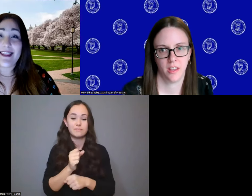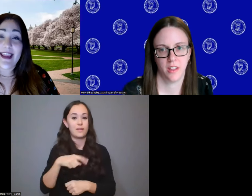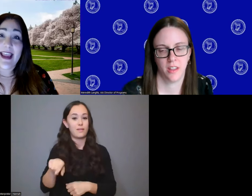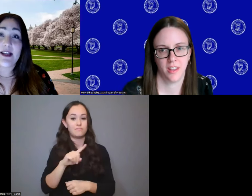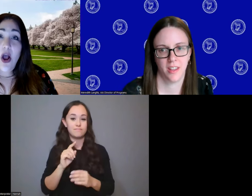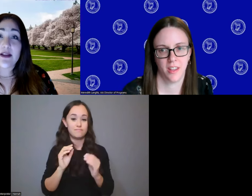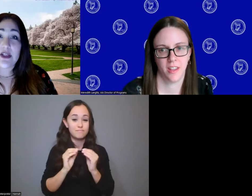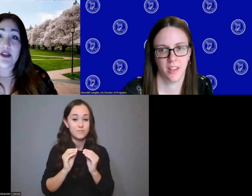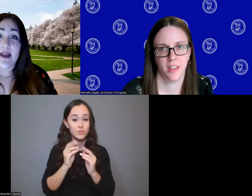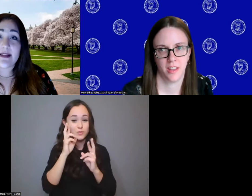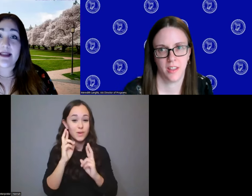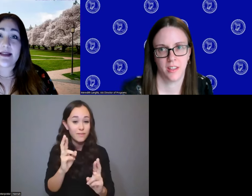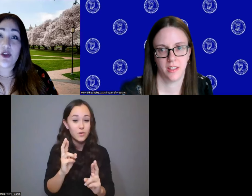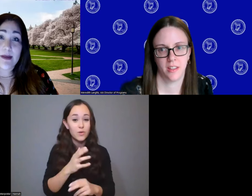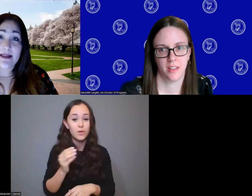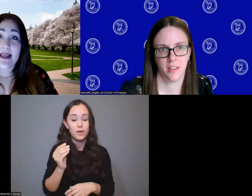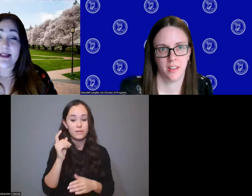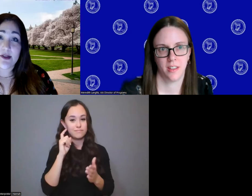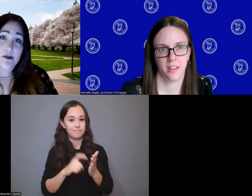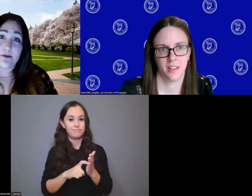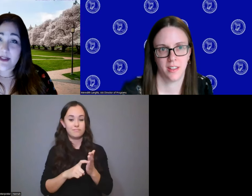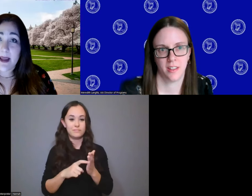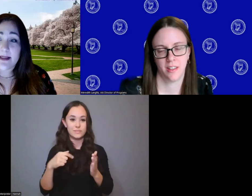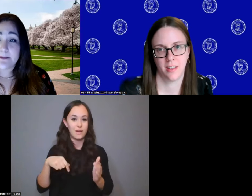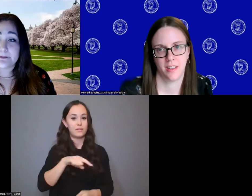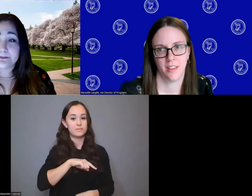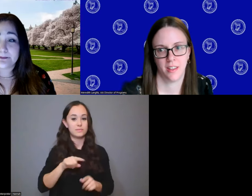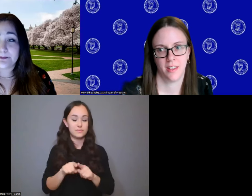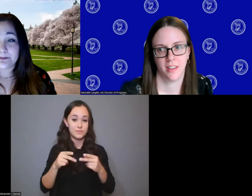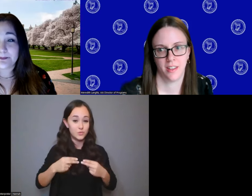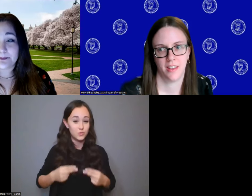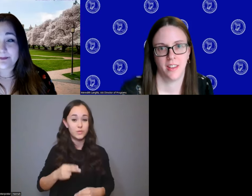that they acknowledge each of us as humans that deserve respect.